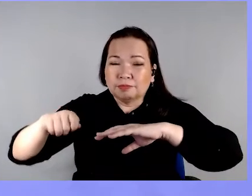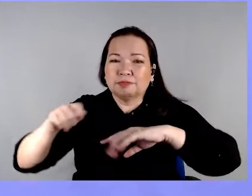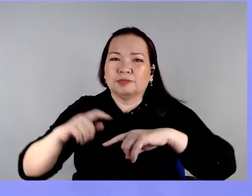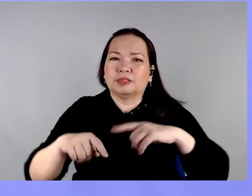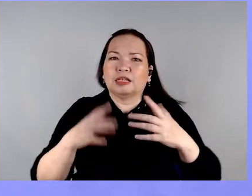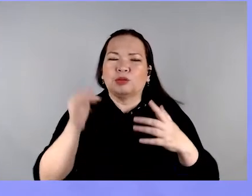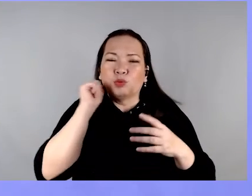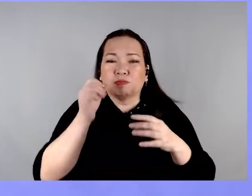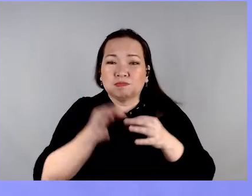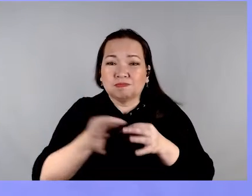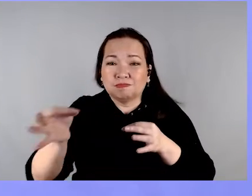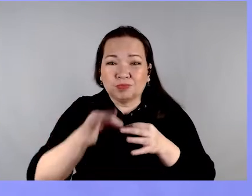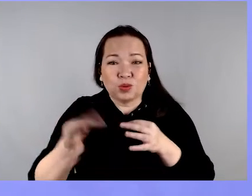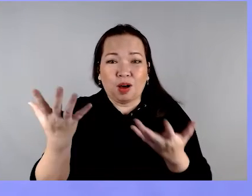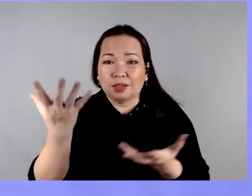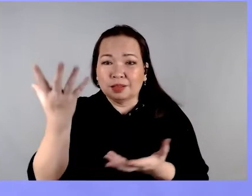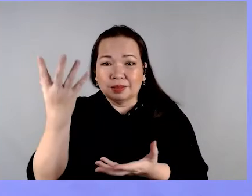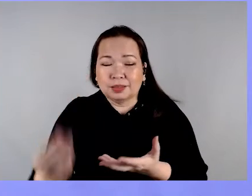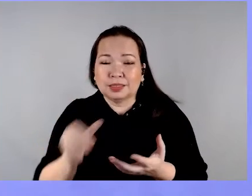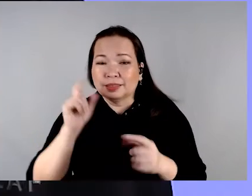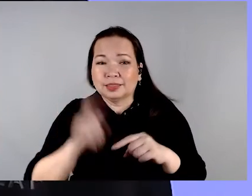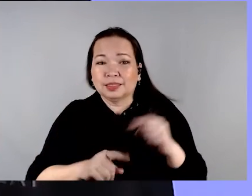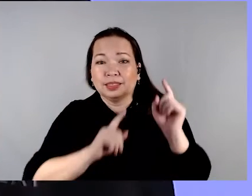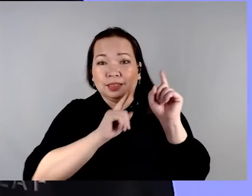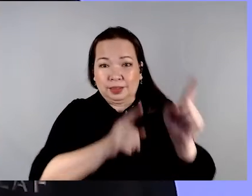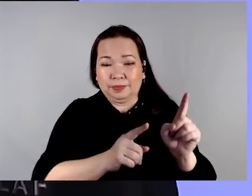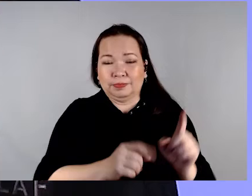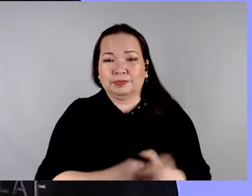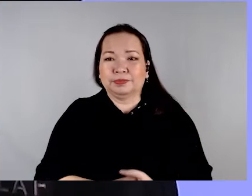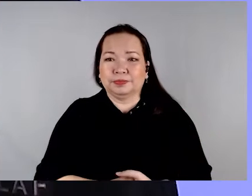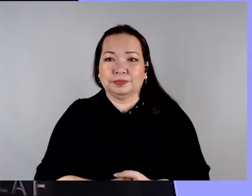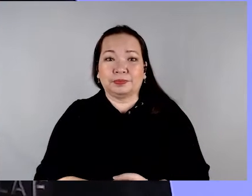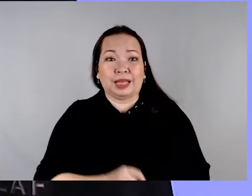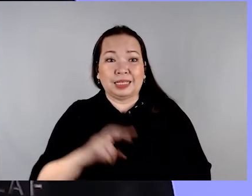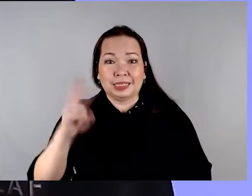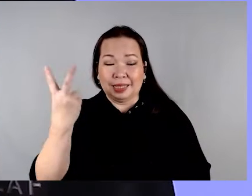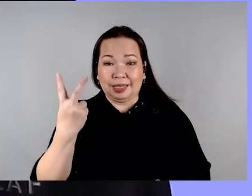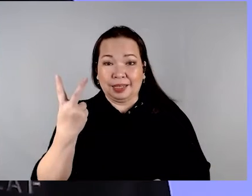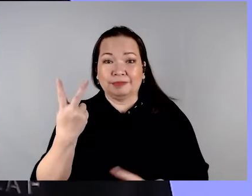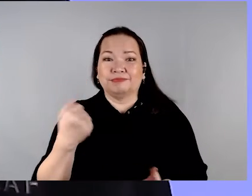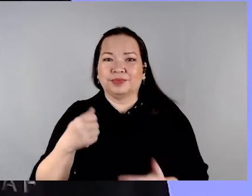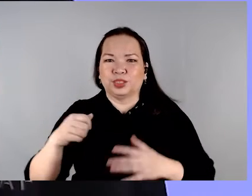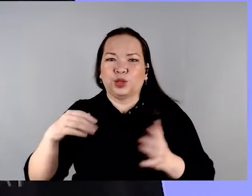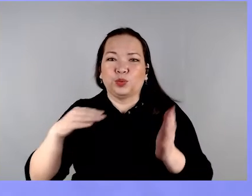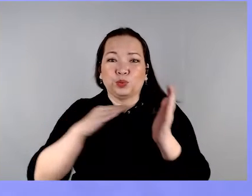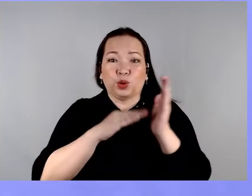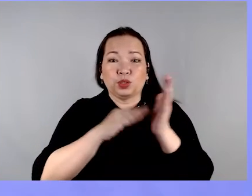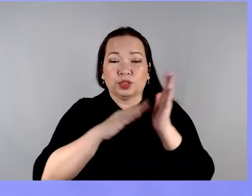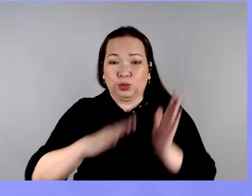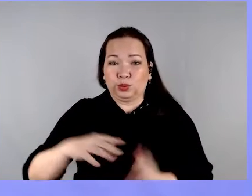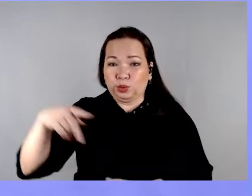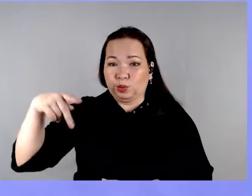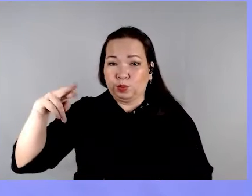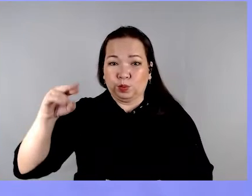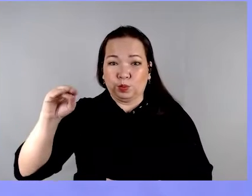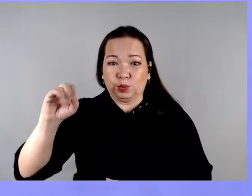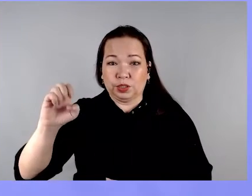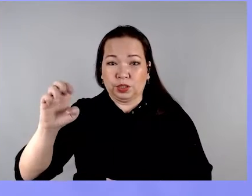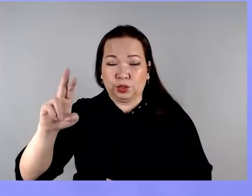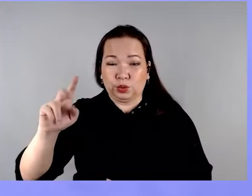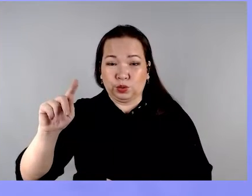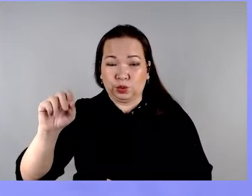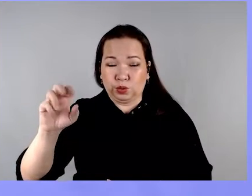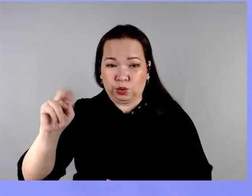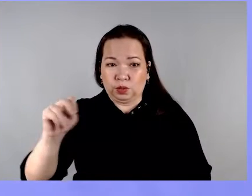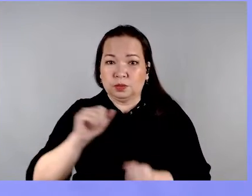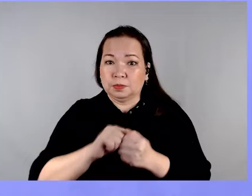a speedier end to criminal trials. The second pillar is the prosecution pillar. This pillar includes the duties